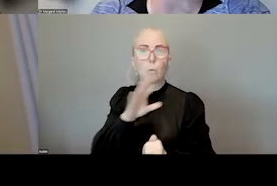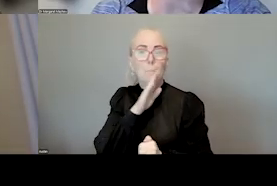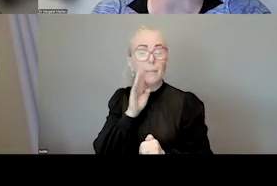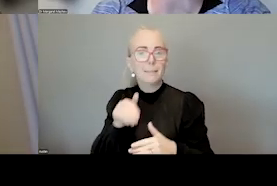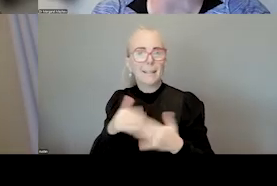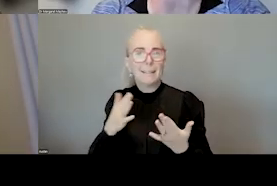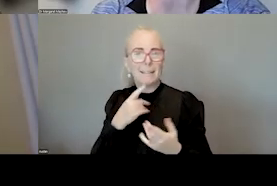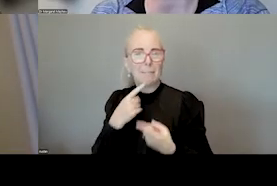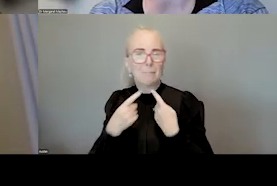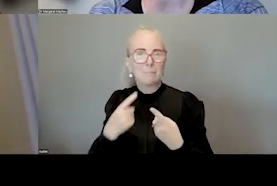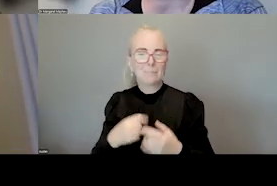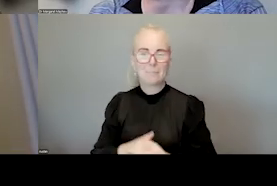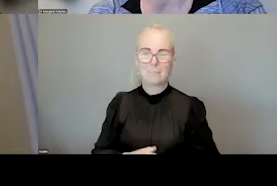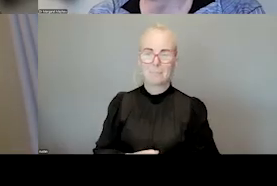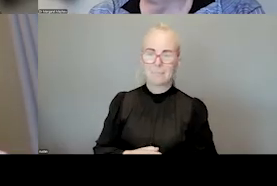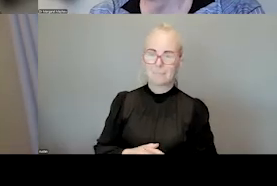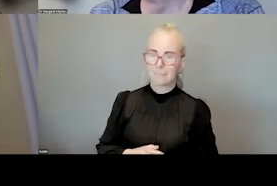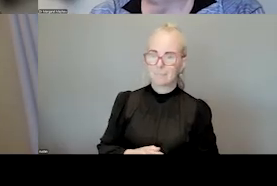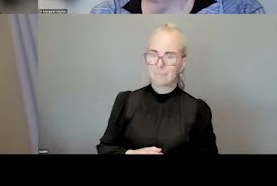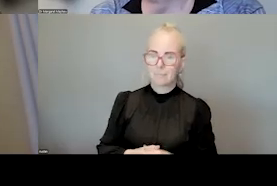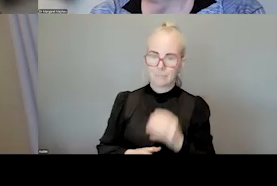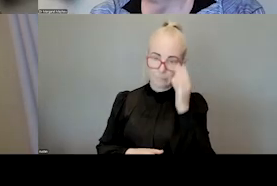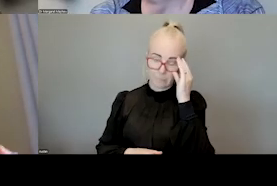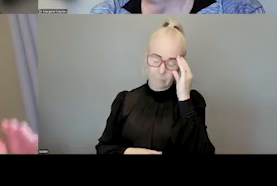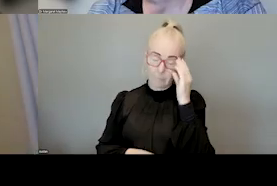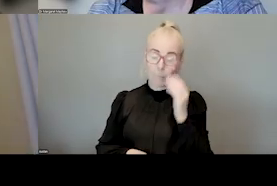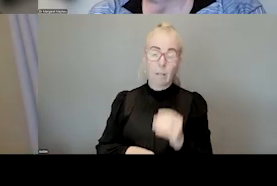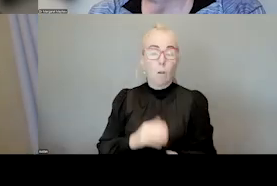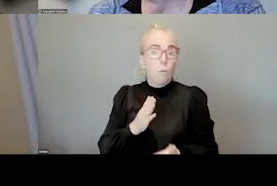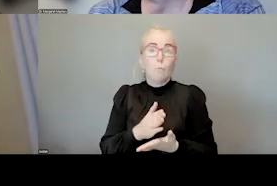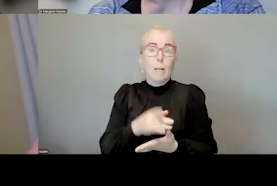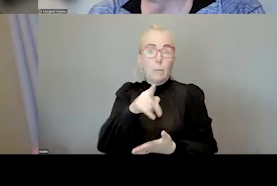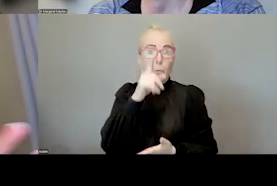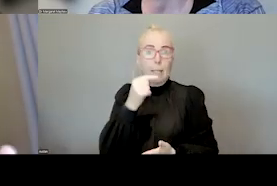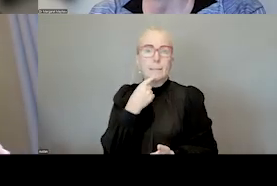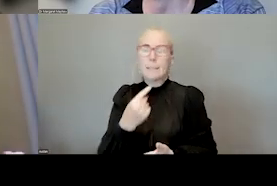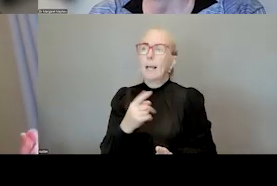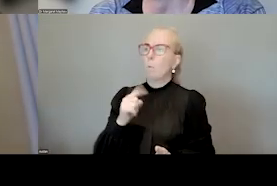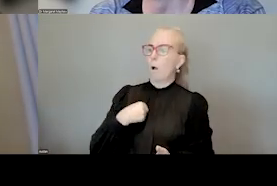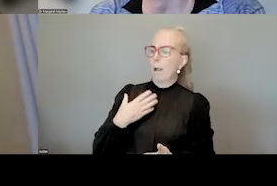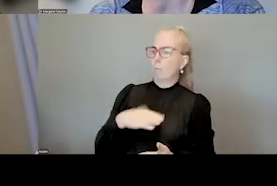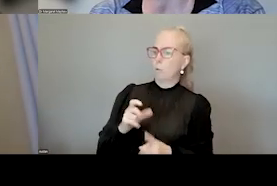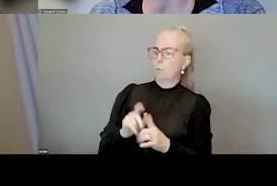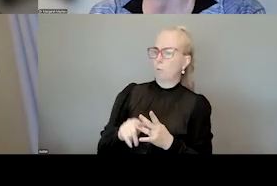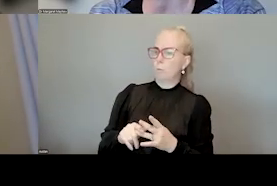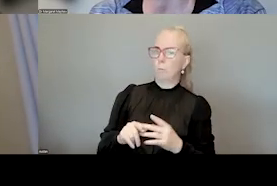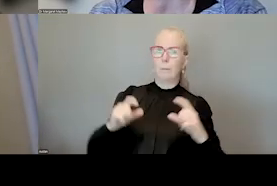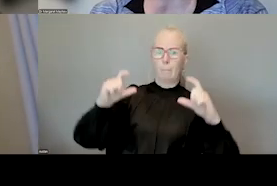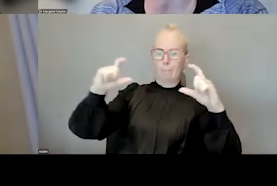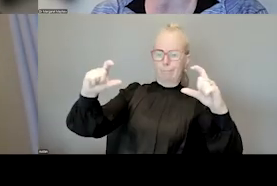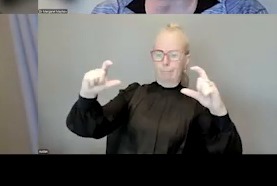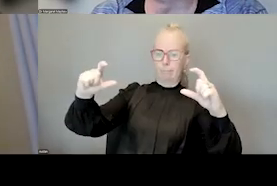I guess, parts of this question. You really can just say what I want to do, Mm, paragraph. Why,